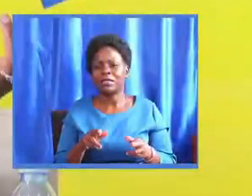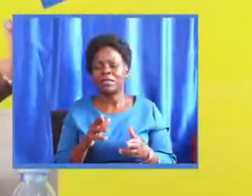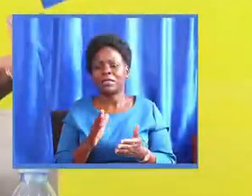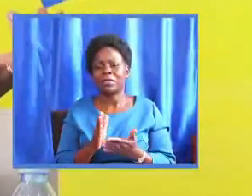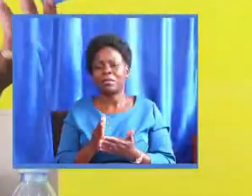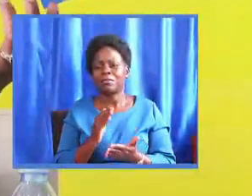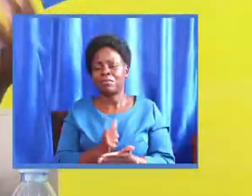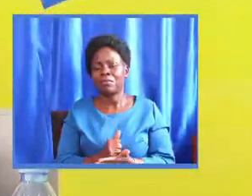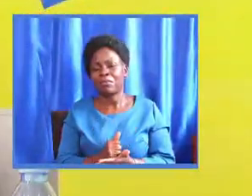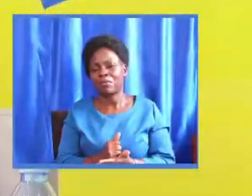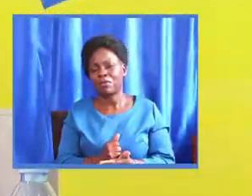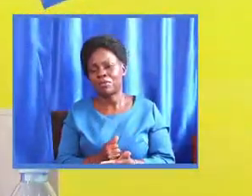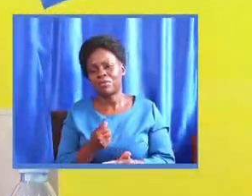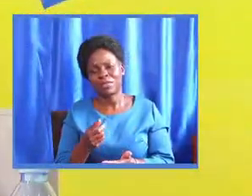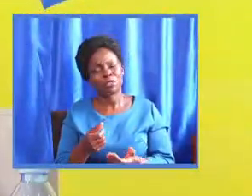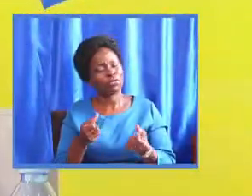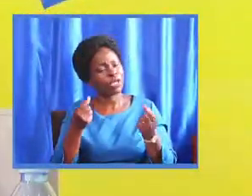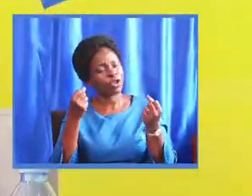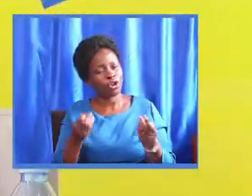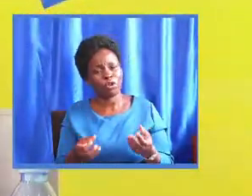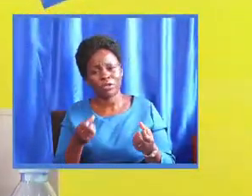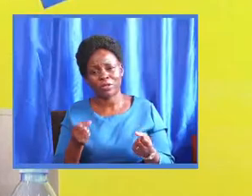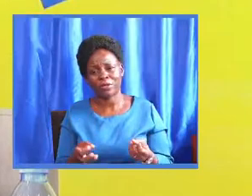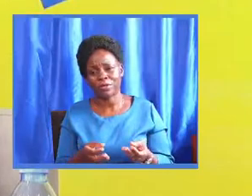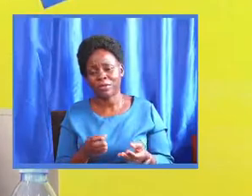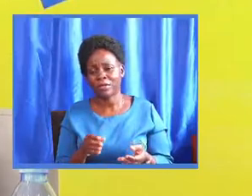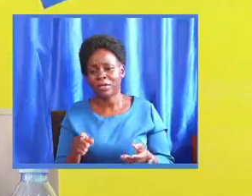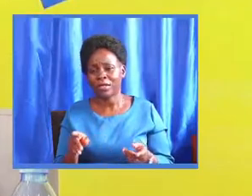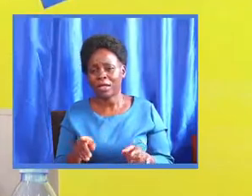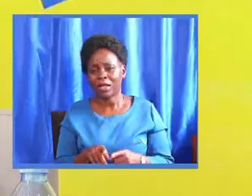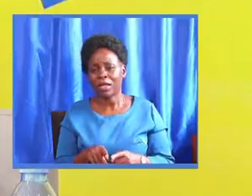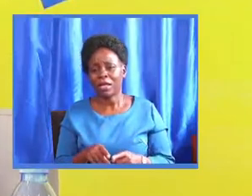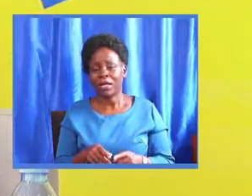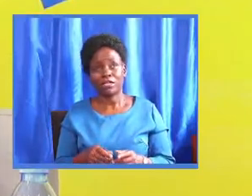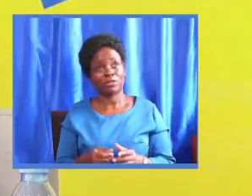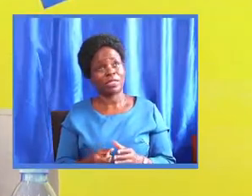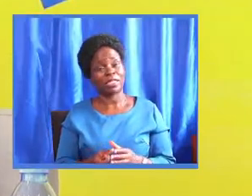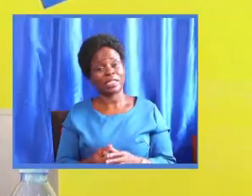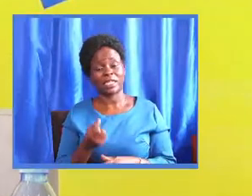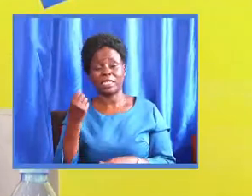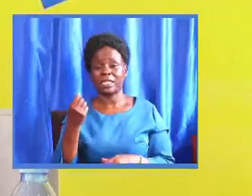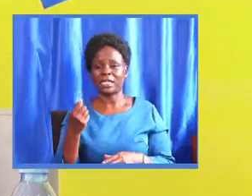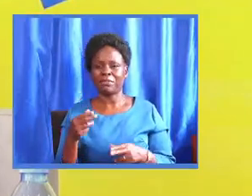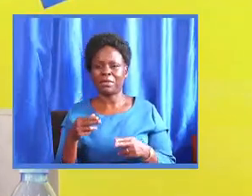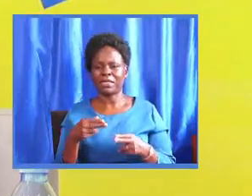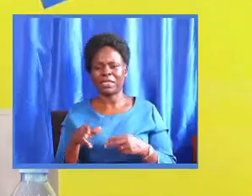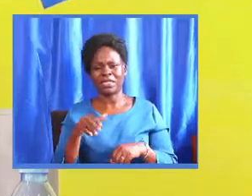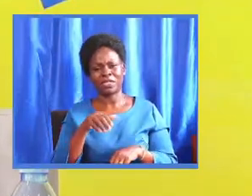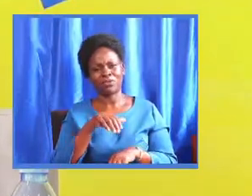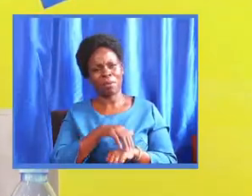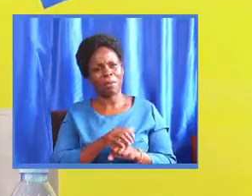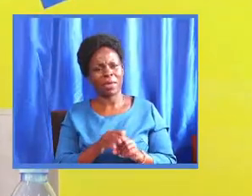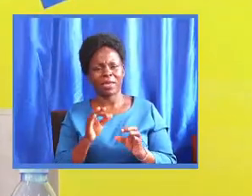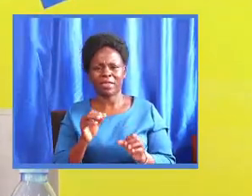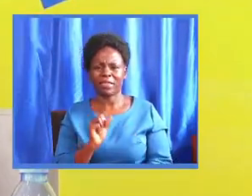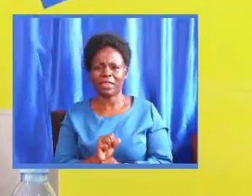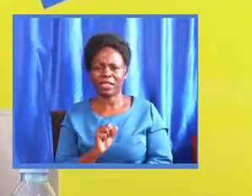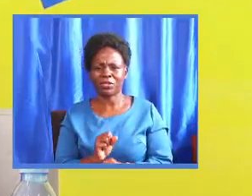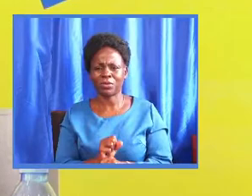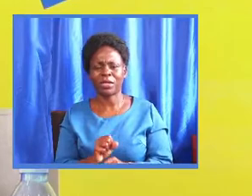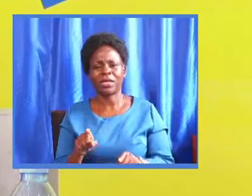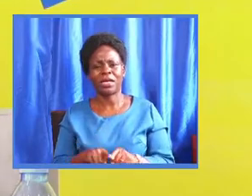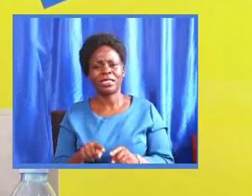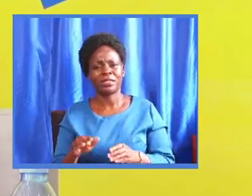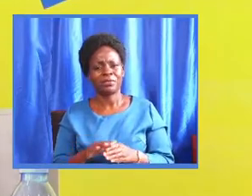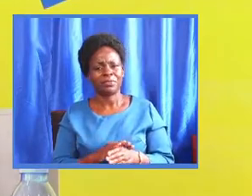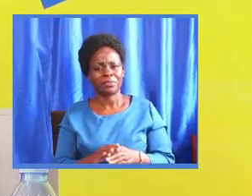start-stop, we've lost momentum. As we're just getting up and beginning to make things work, as businesses are